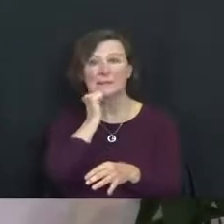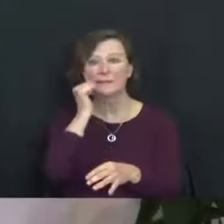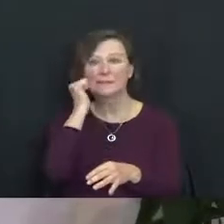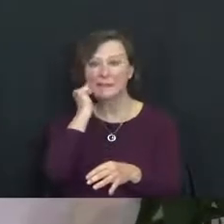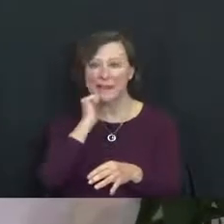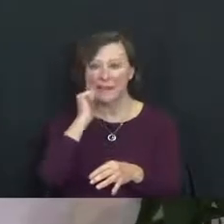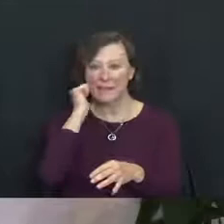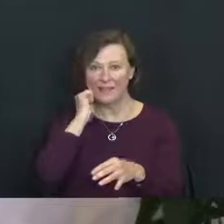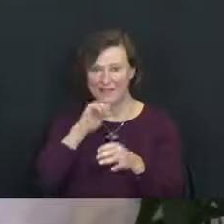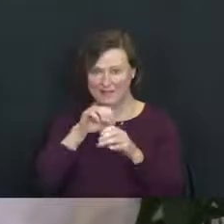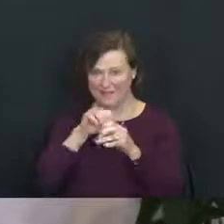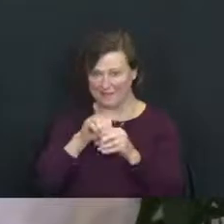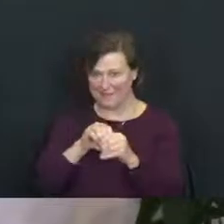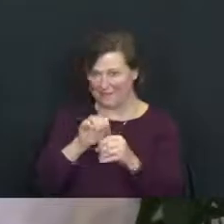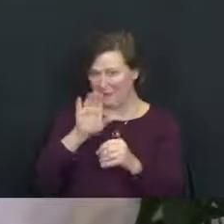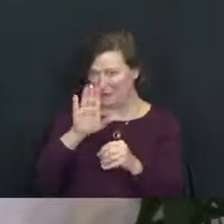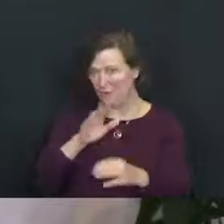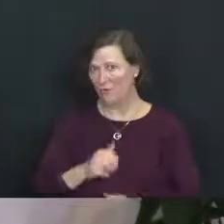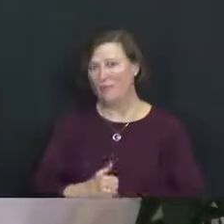life.